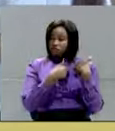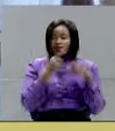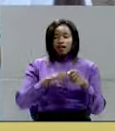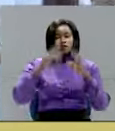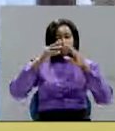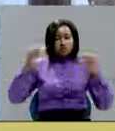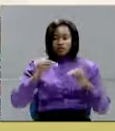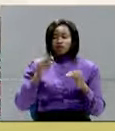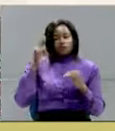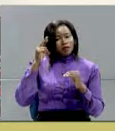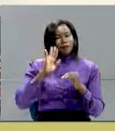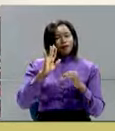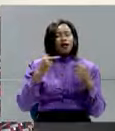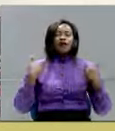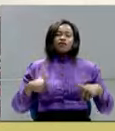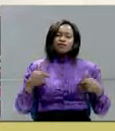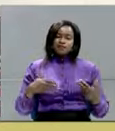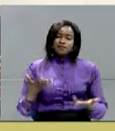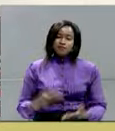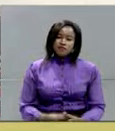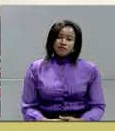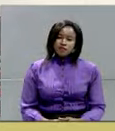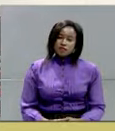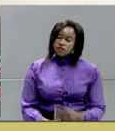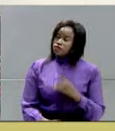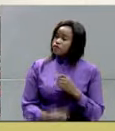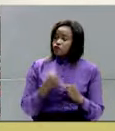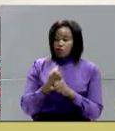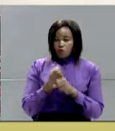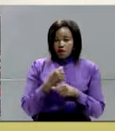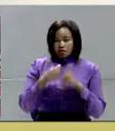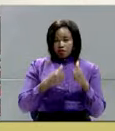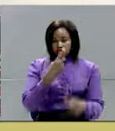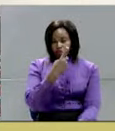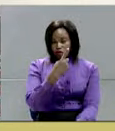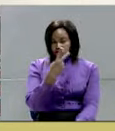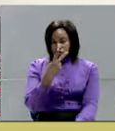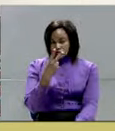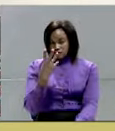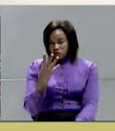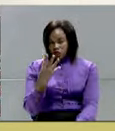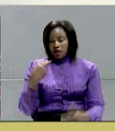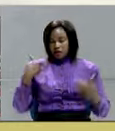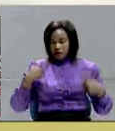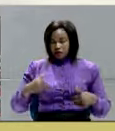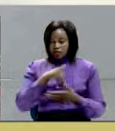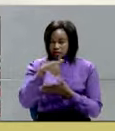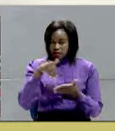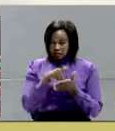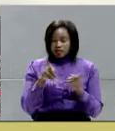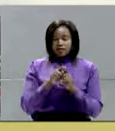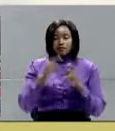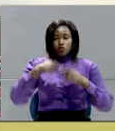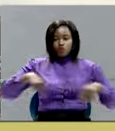endangering their health. We have worked on about 124 health centers where we have expanded